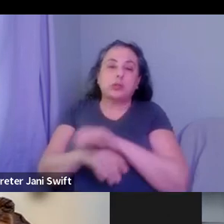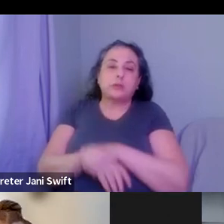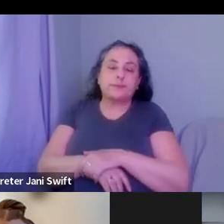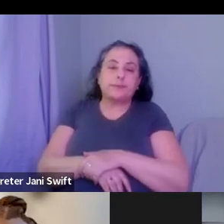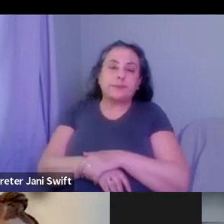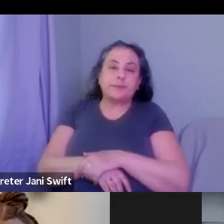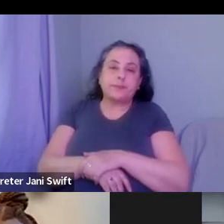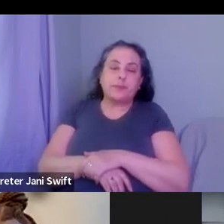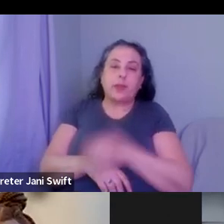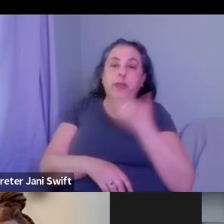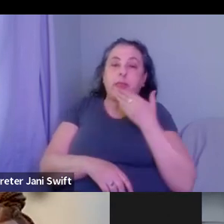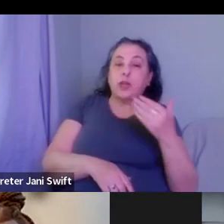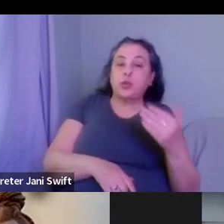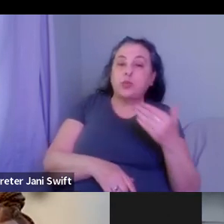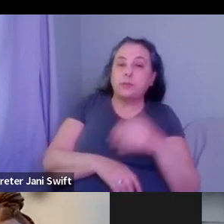So,